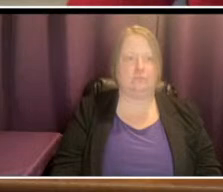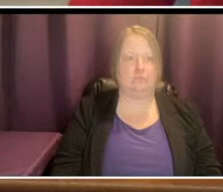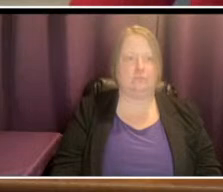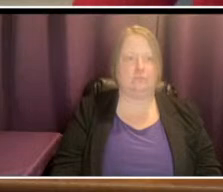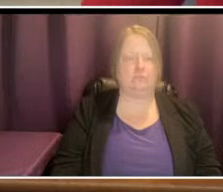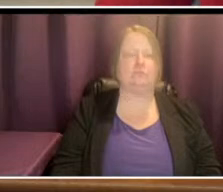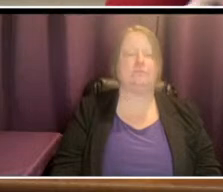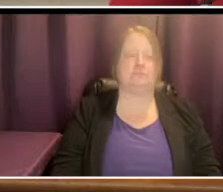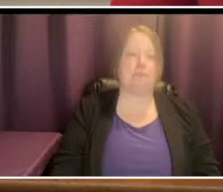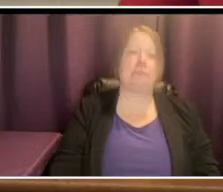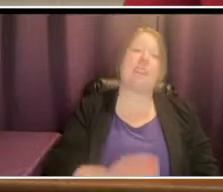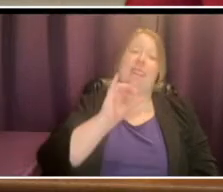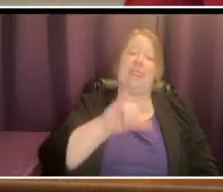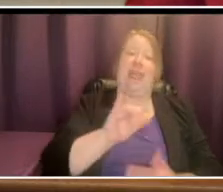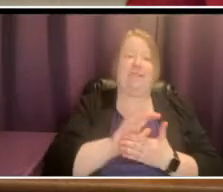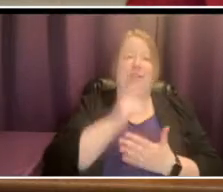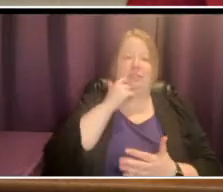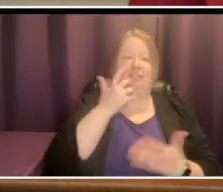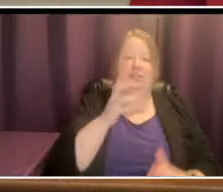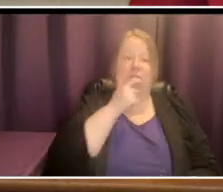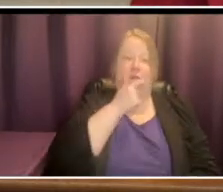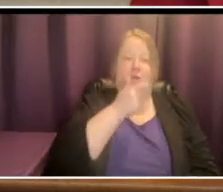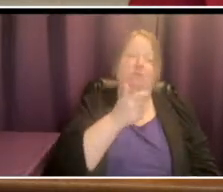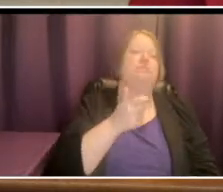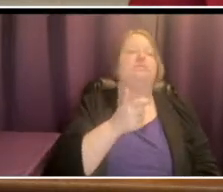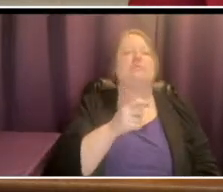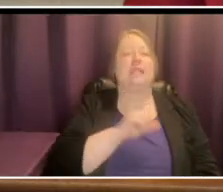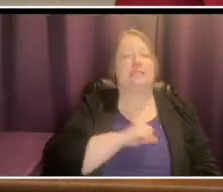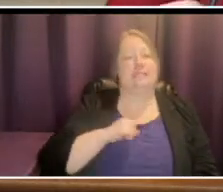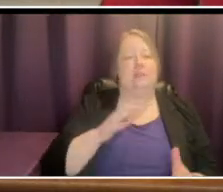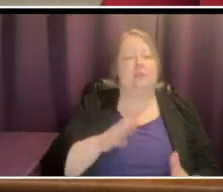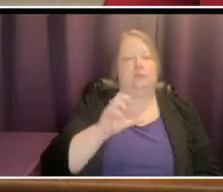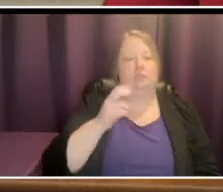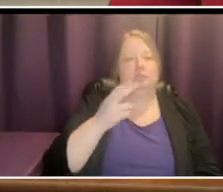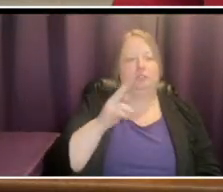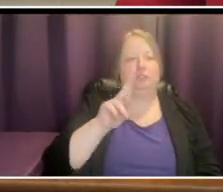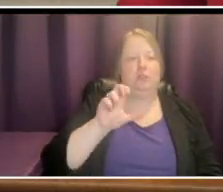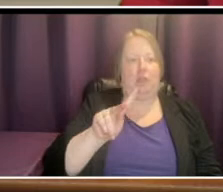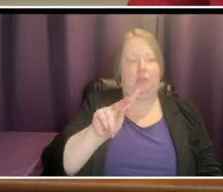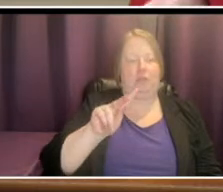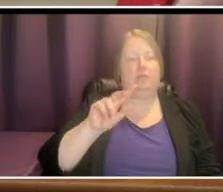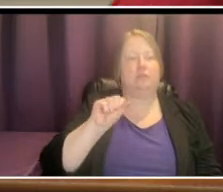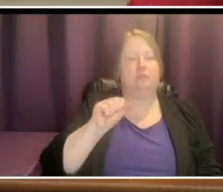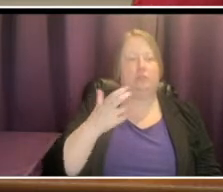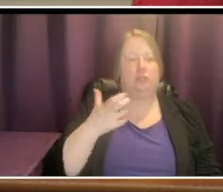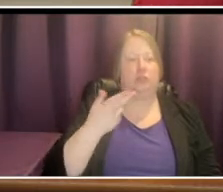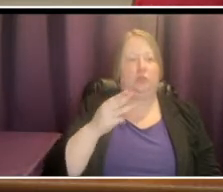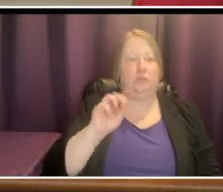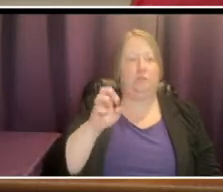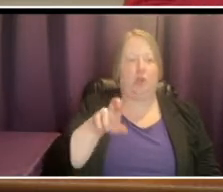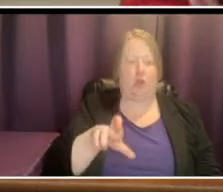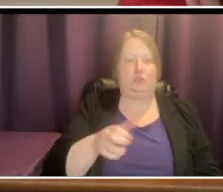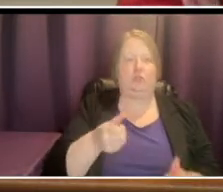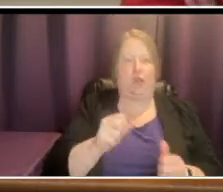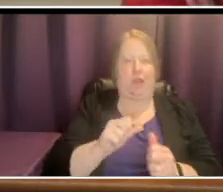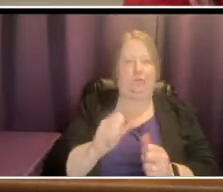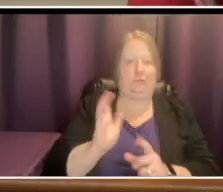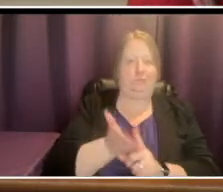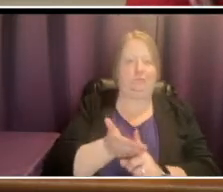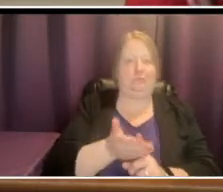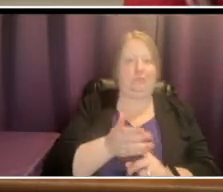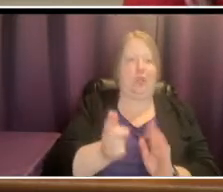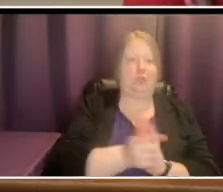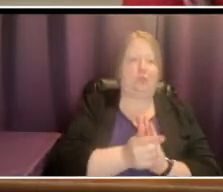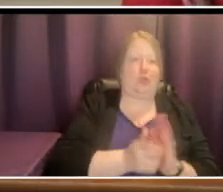In this video, you just saw Senator Chuck Schumer urging Acting Attorney General Jeff Rosen to get President Trump to call off the rioters.